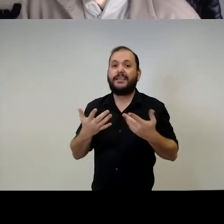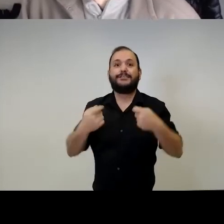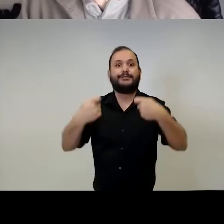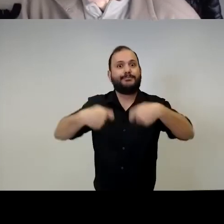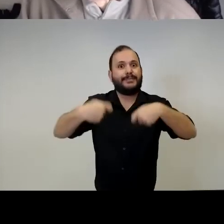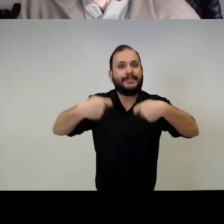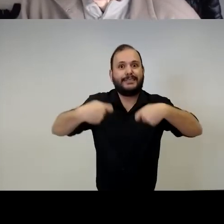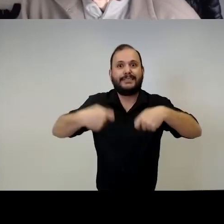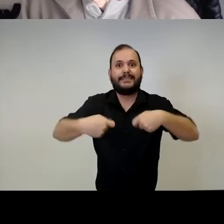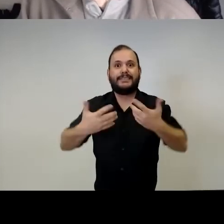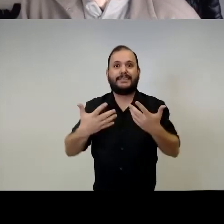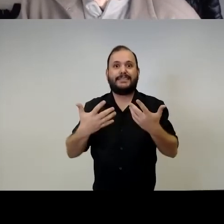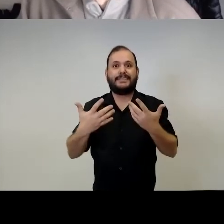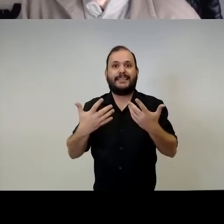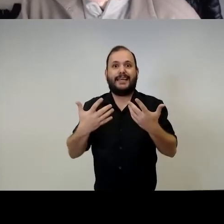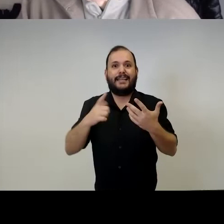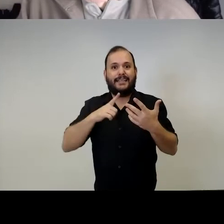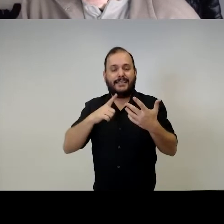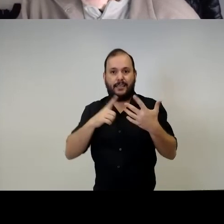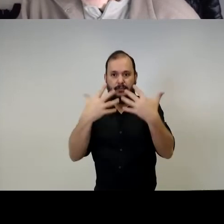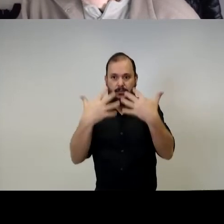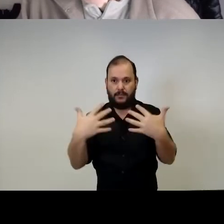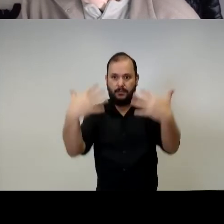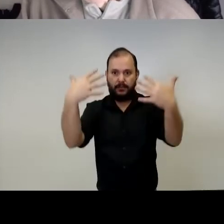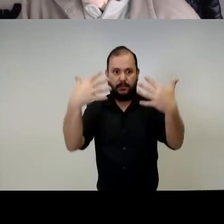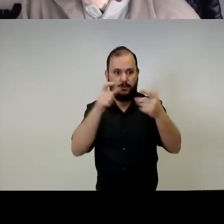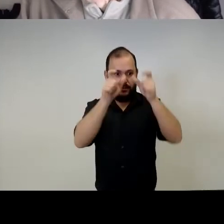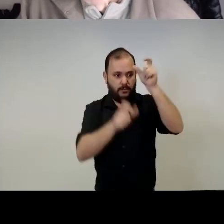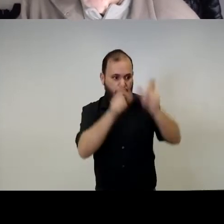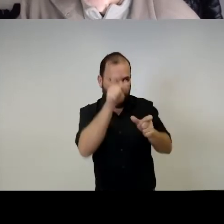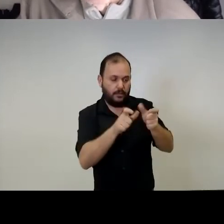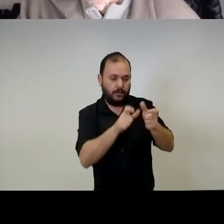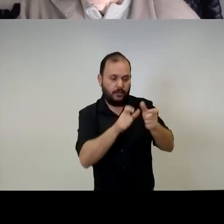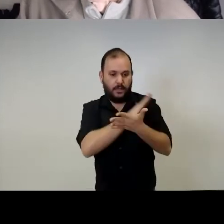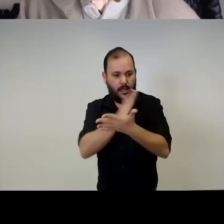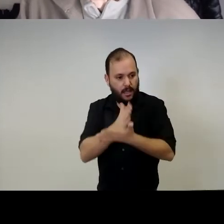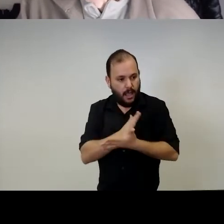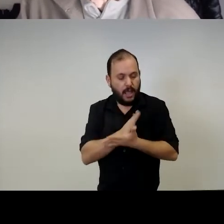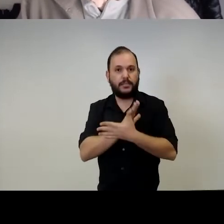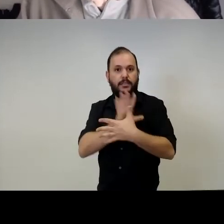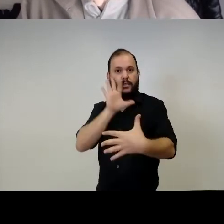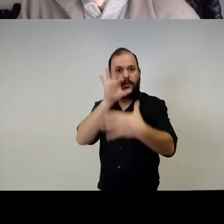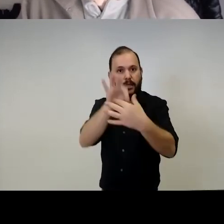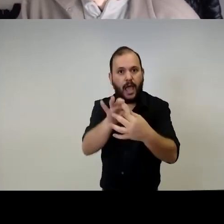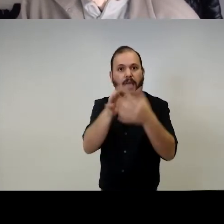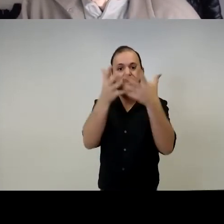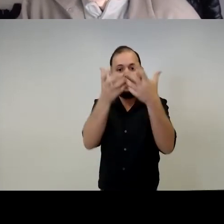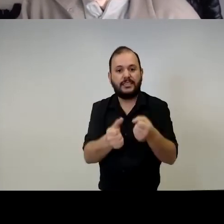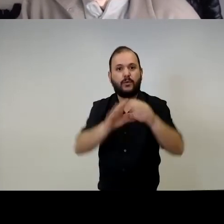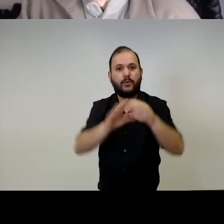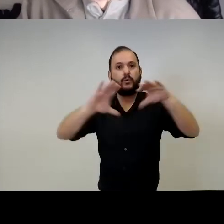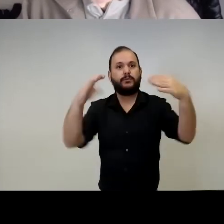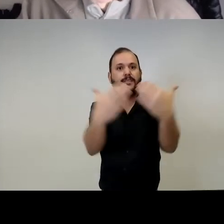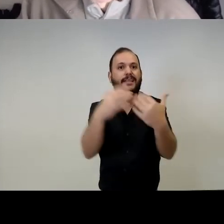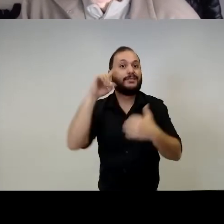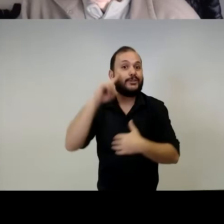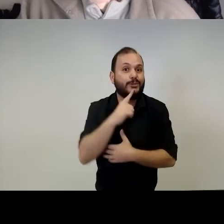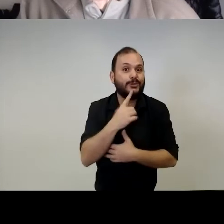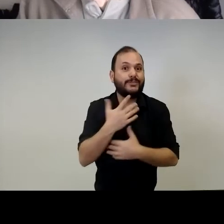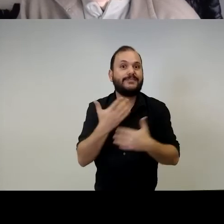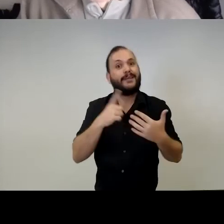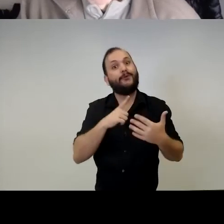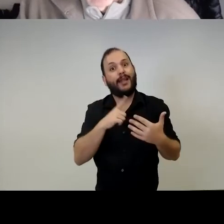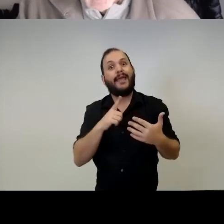maintain acceptability by sign language interpreting, by the deaf community. In other words, again, a